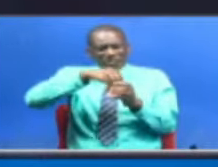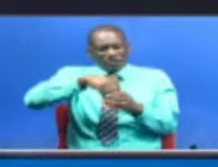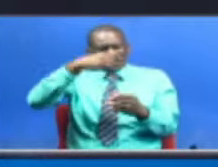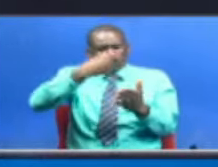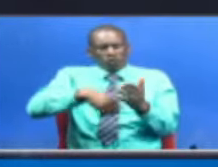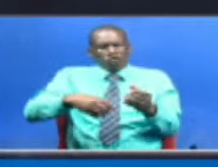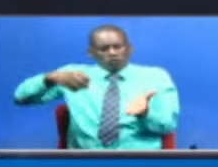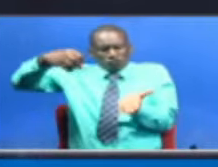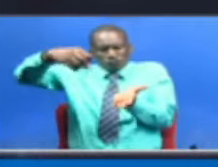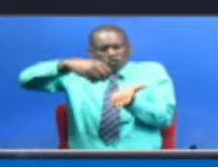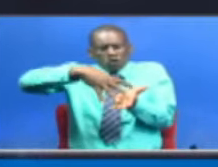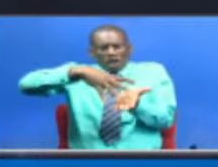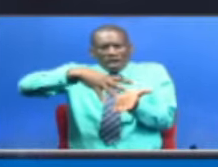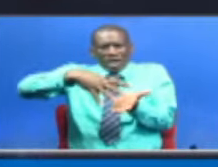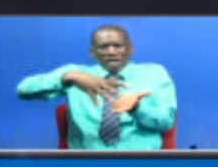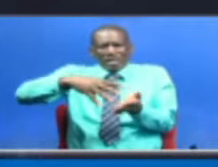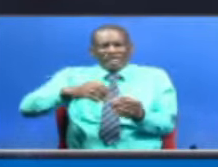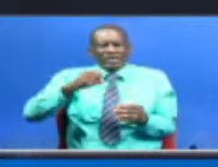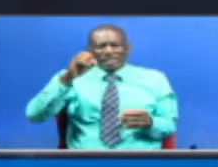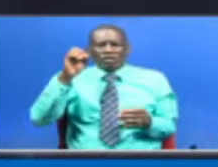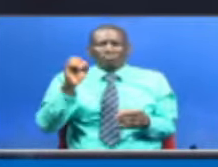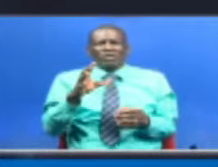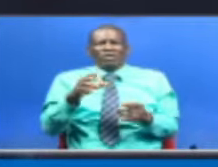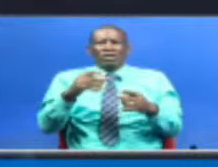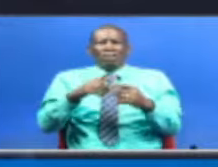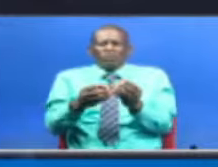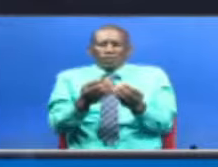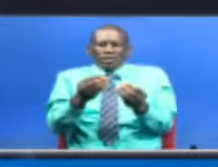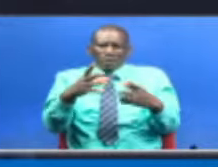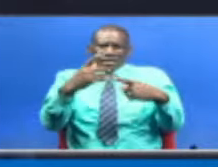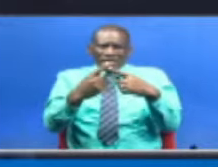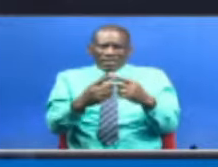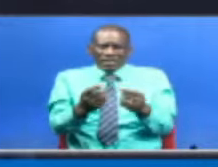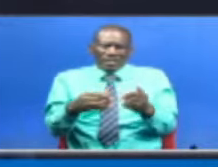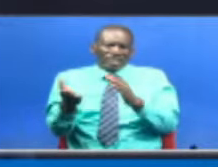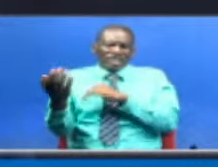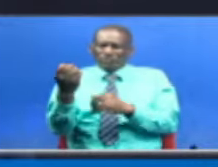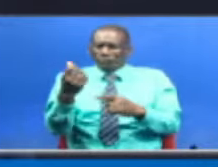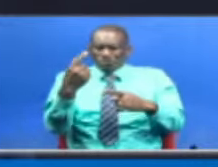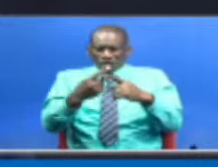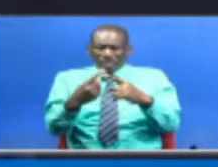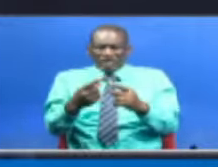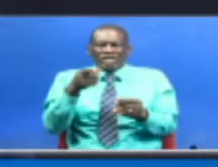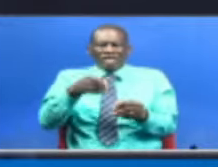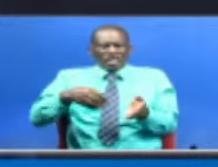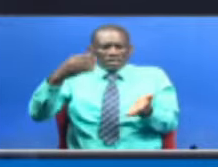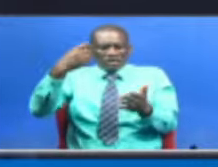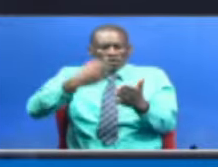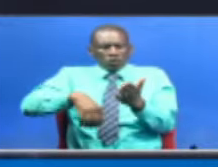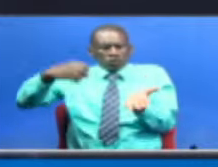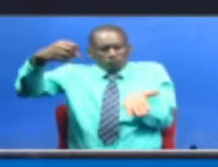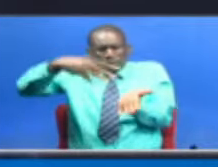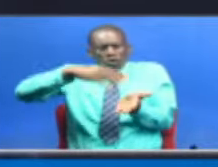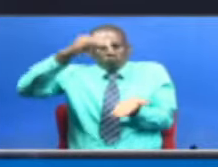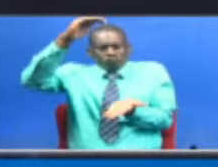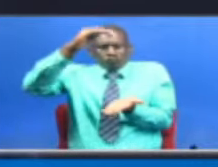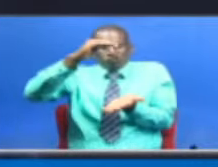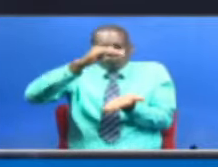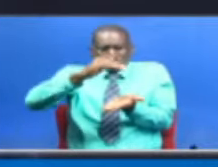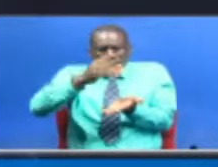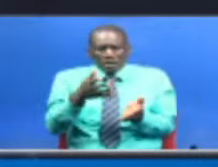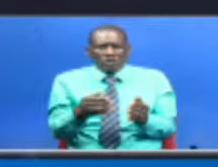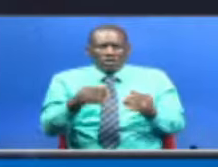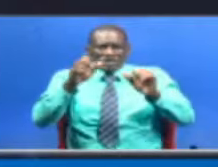solar installation is high, but we have seen over the years, last few years, that it has significantly been coming down. And obviously,